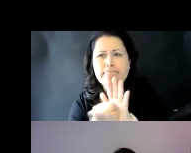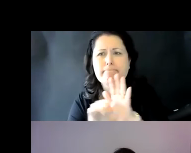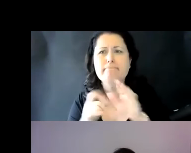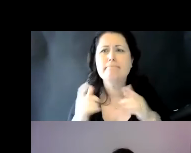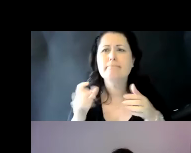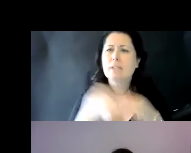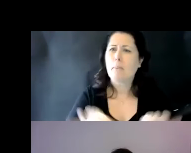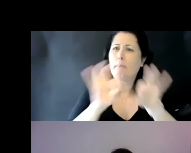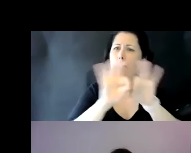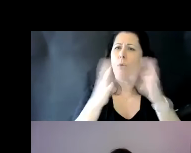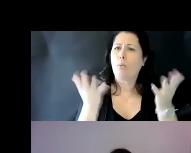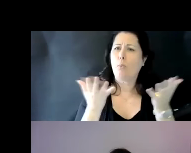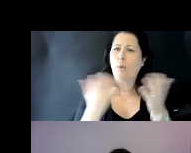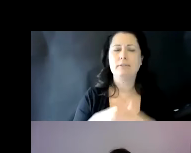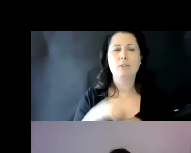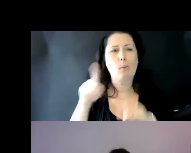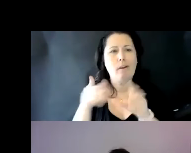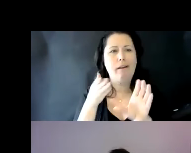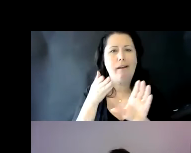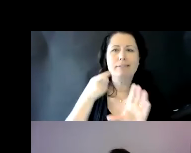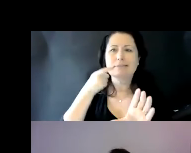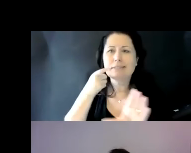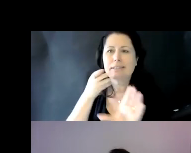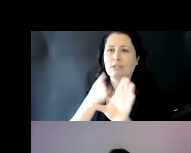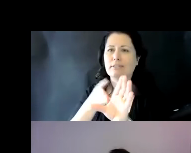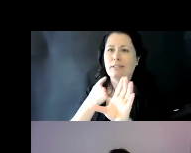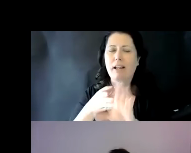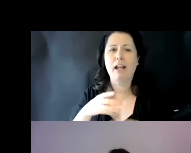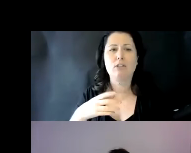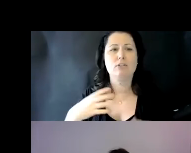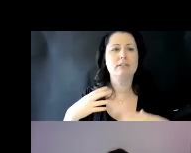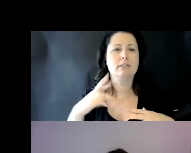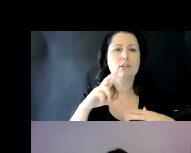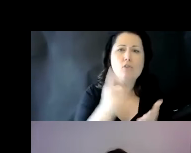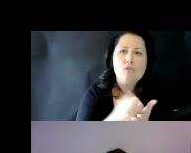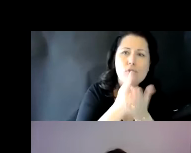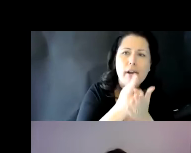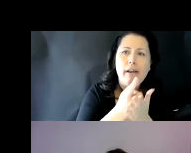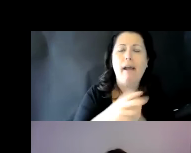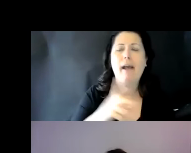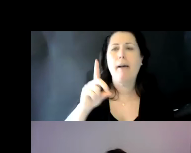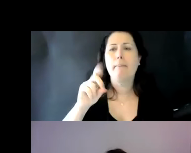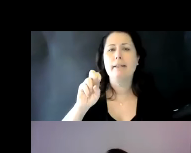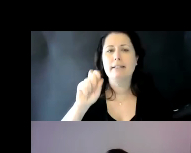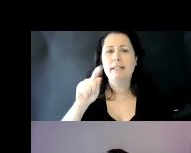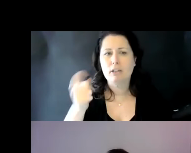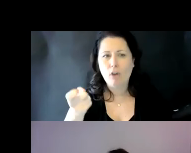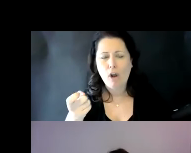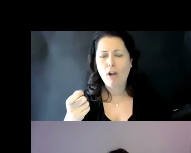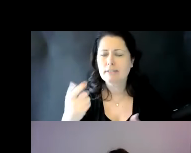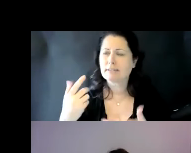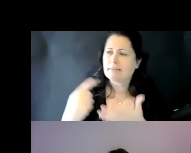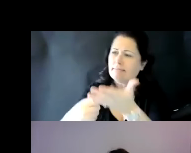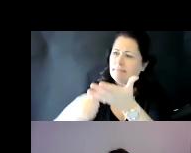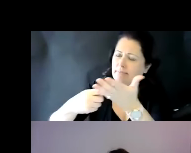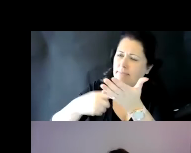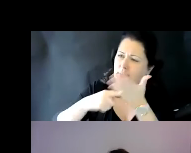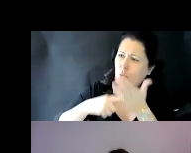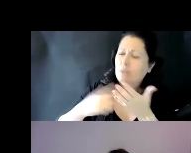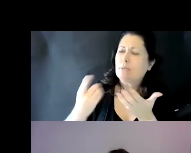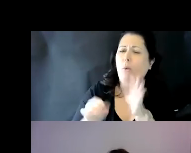asked addiction psychiatrists and senior staff from rehab and inpatient detox units to give us indicators of